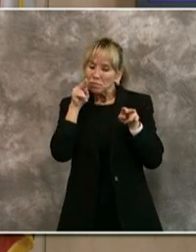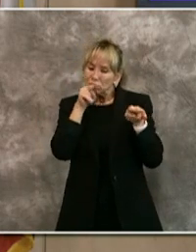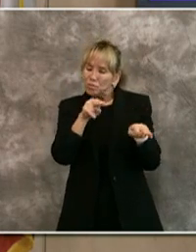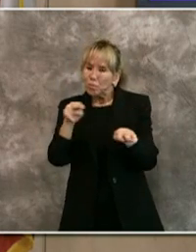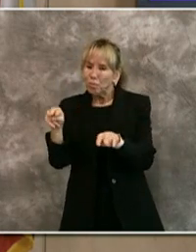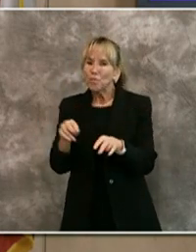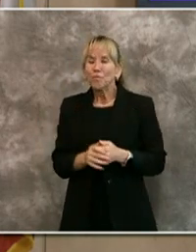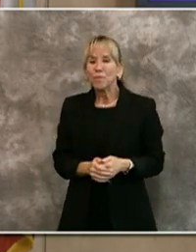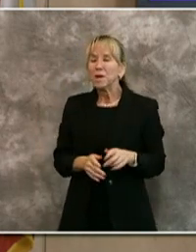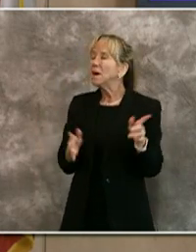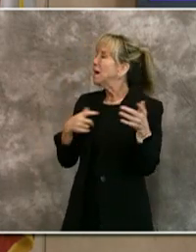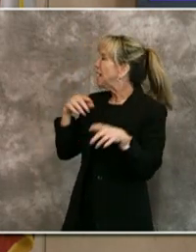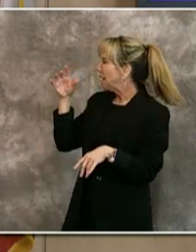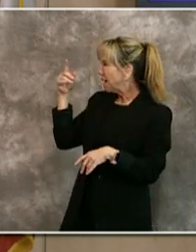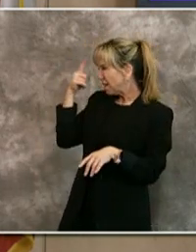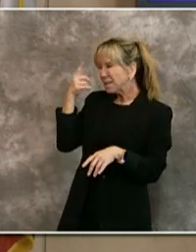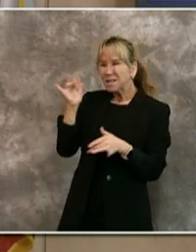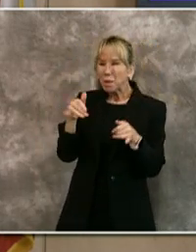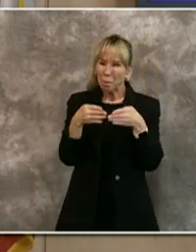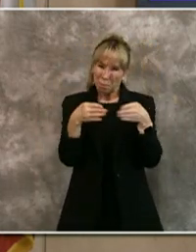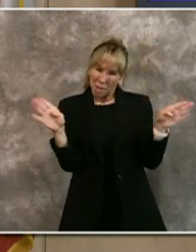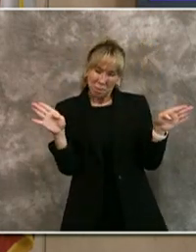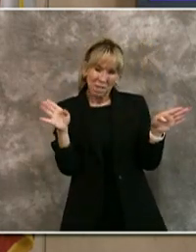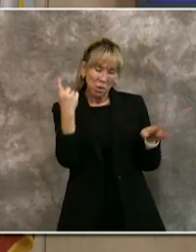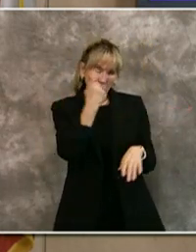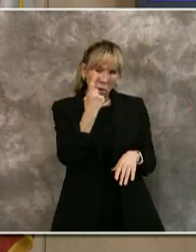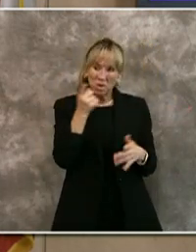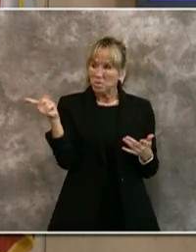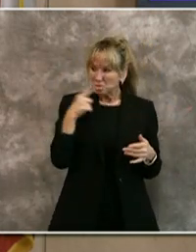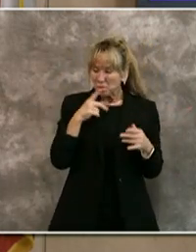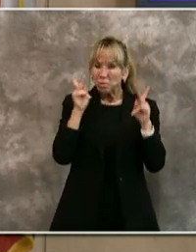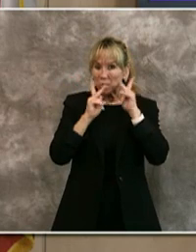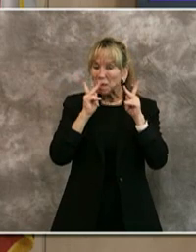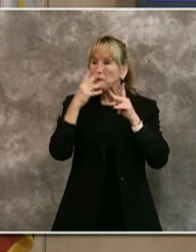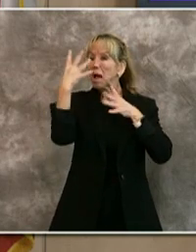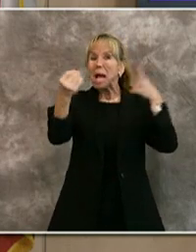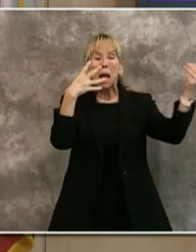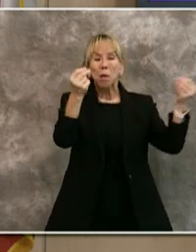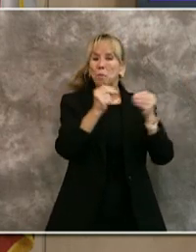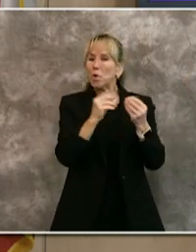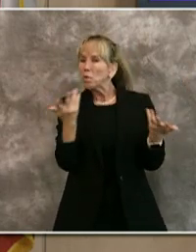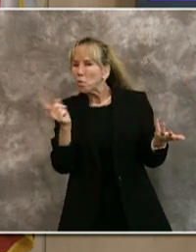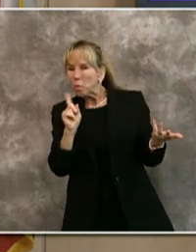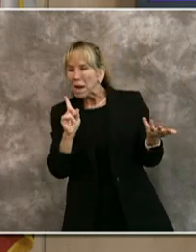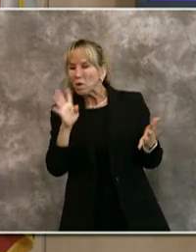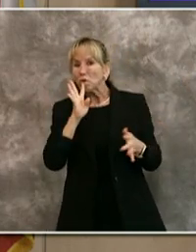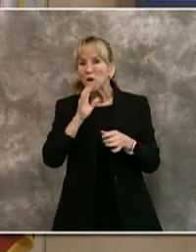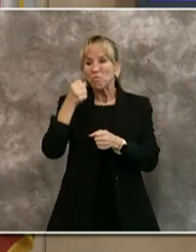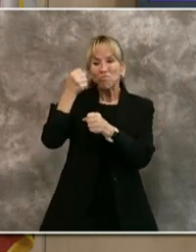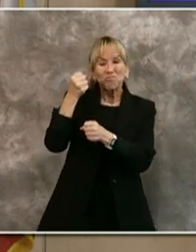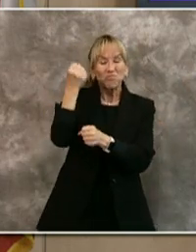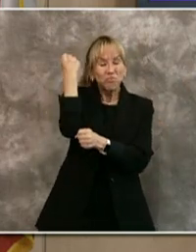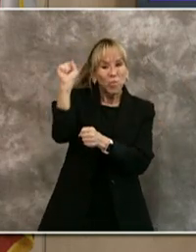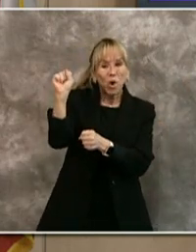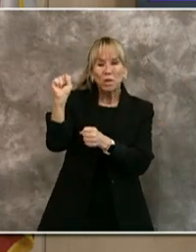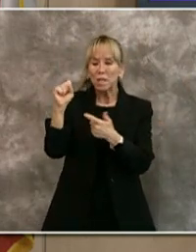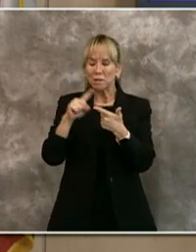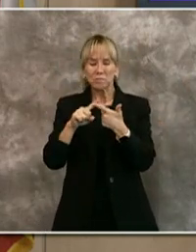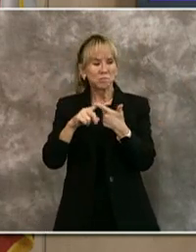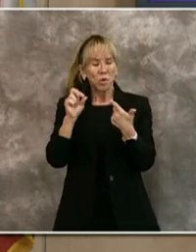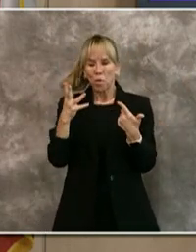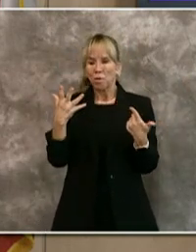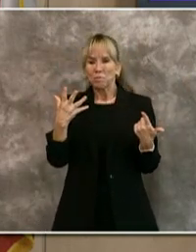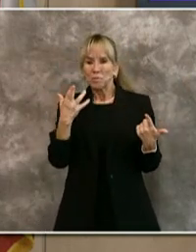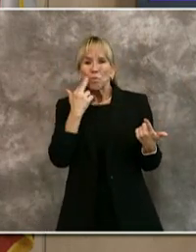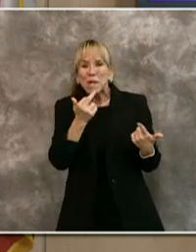I guess, though, the public would wonder, if they're going out more, where are they going? What are those places? Are we talking protests? Are we talking restaurants? Or is it just all over